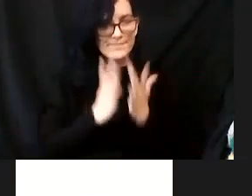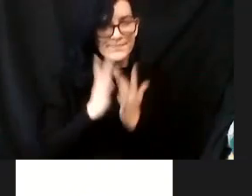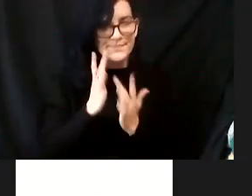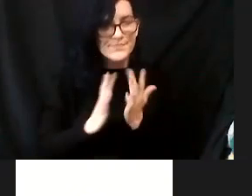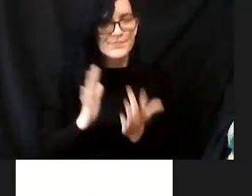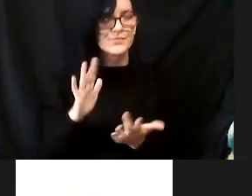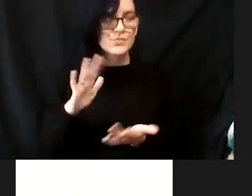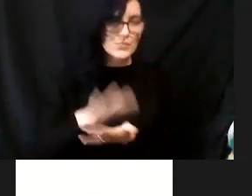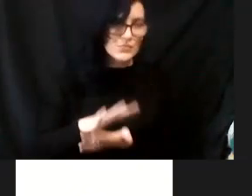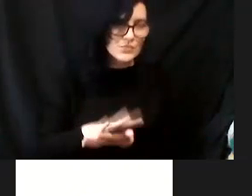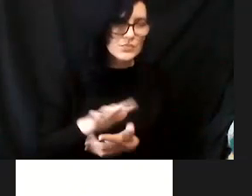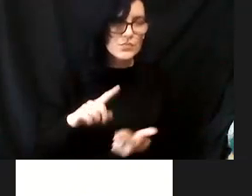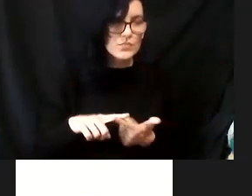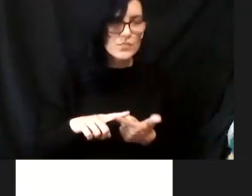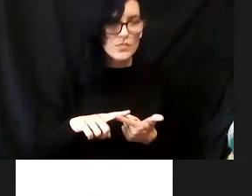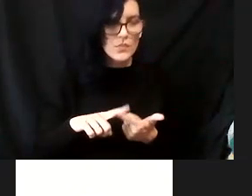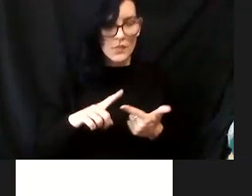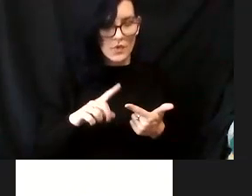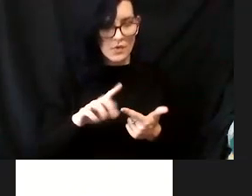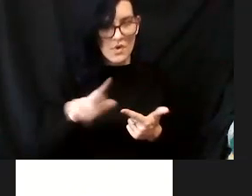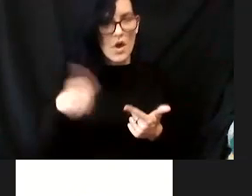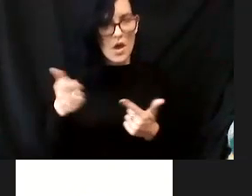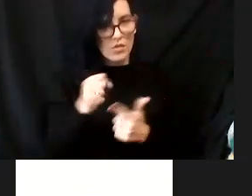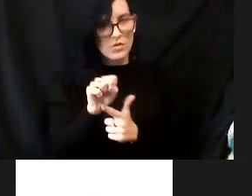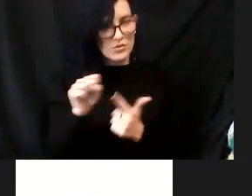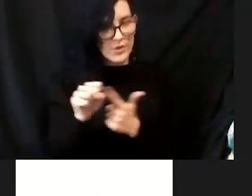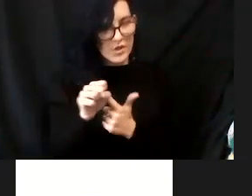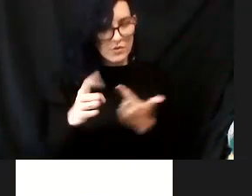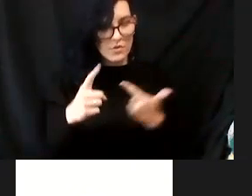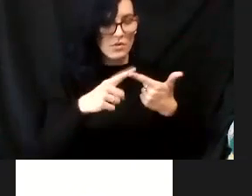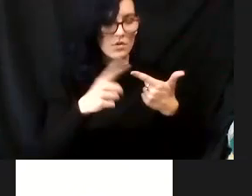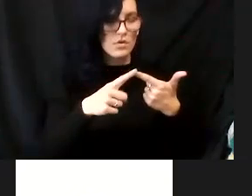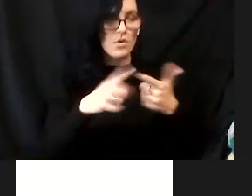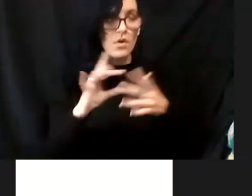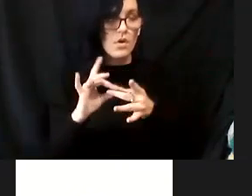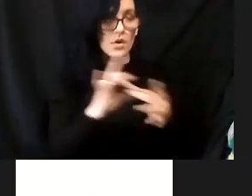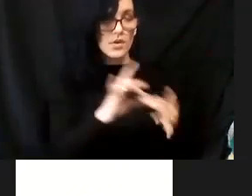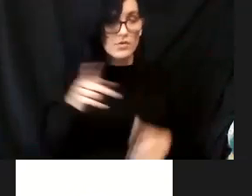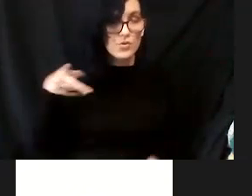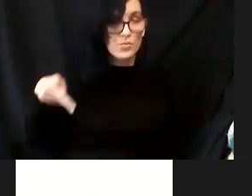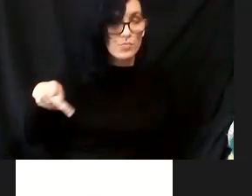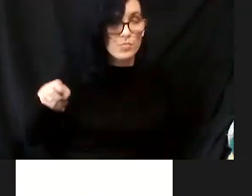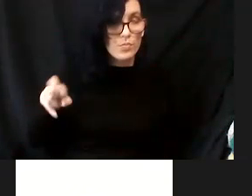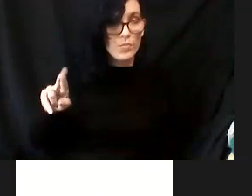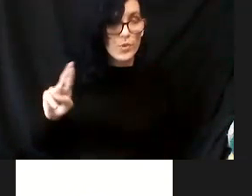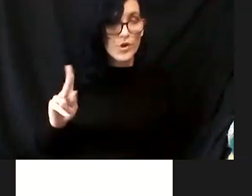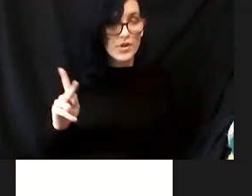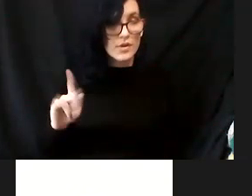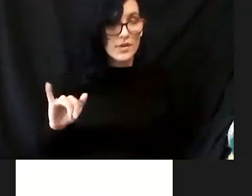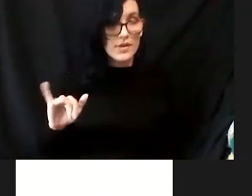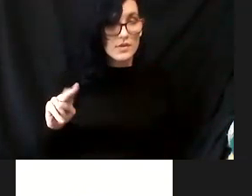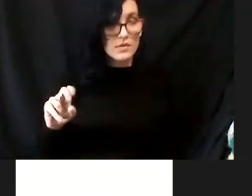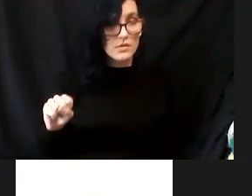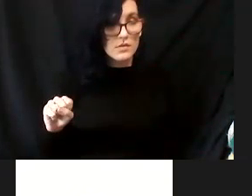there's also another program for loan forgiveness tied to Perkins loans. So that's a particular kind of federal loan.